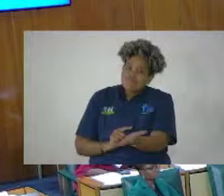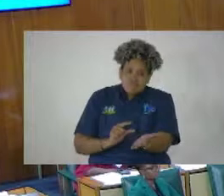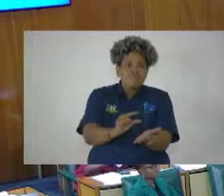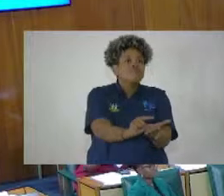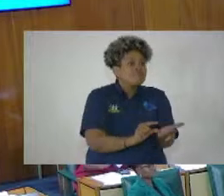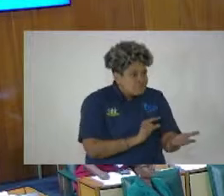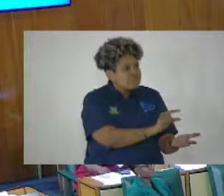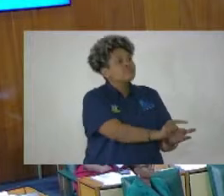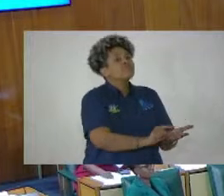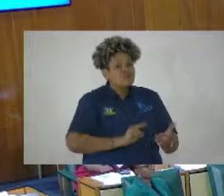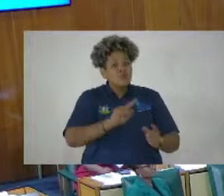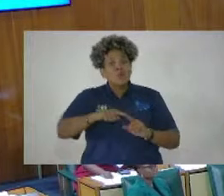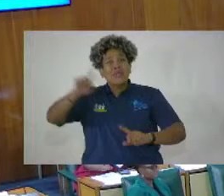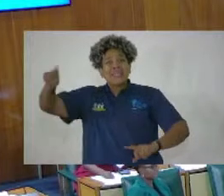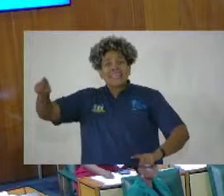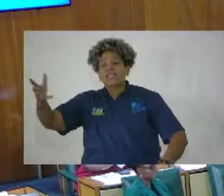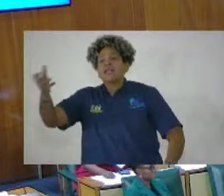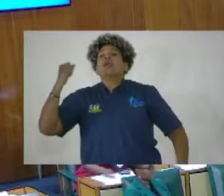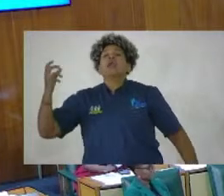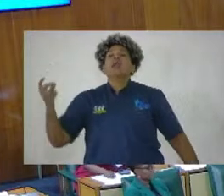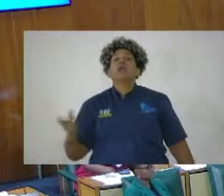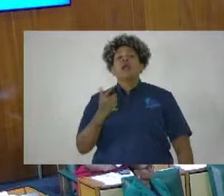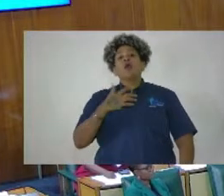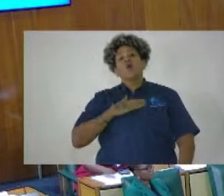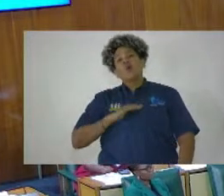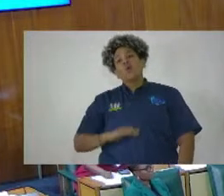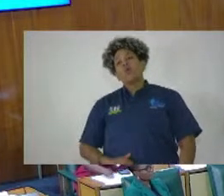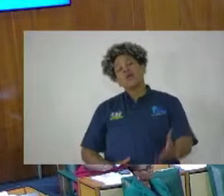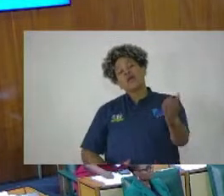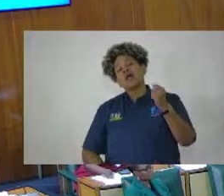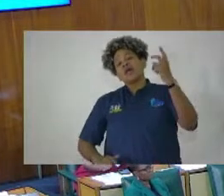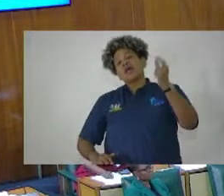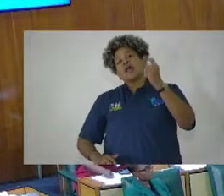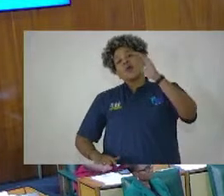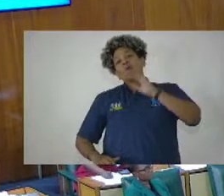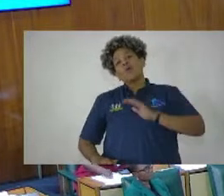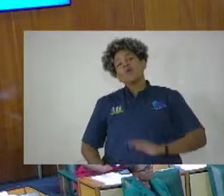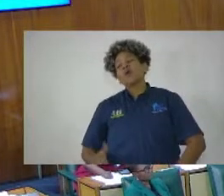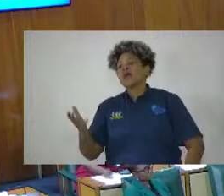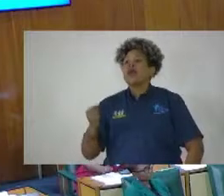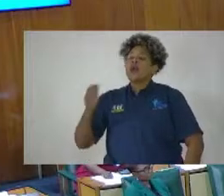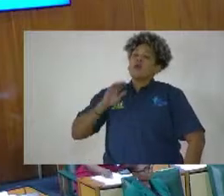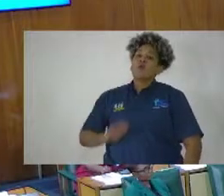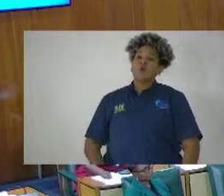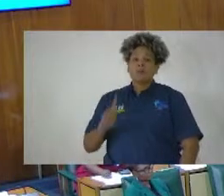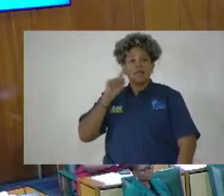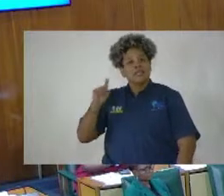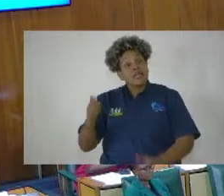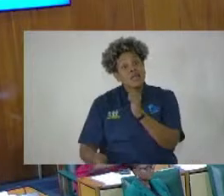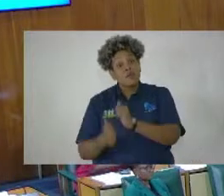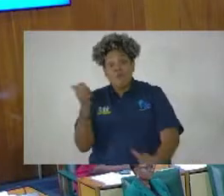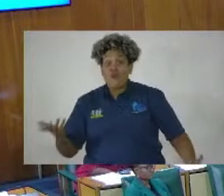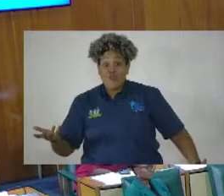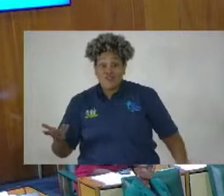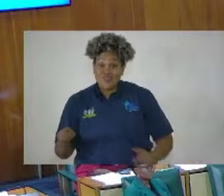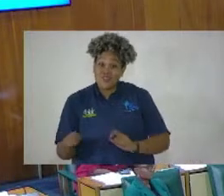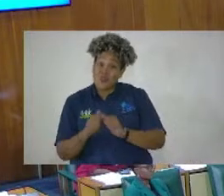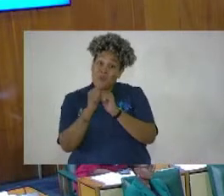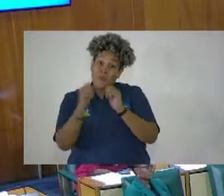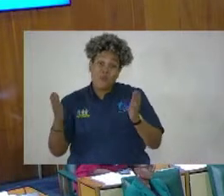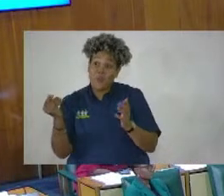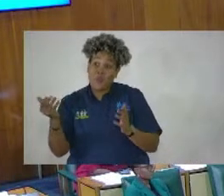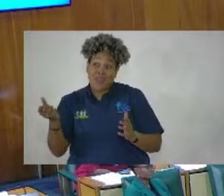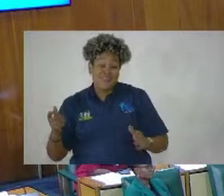come when you need it most. Let's not forget how these things happen. You can't have expenditure without